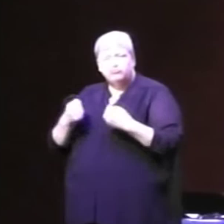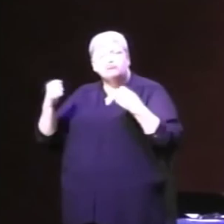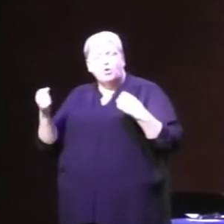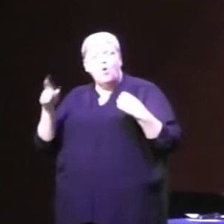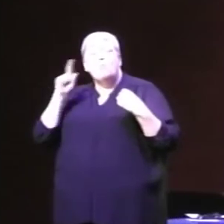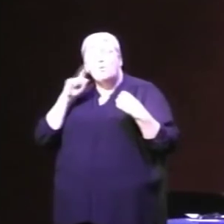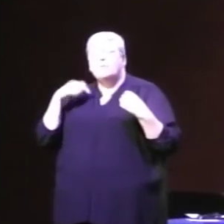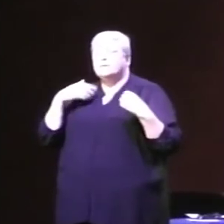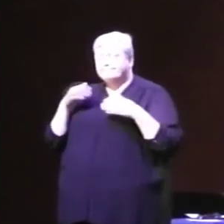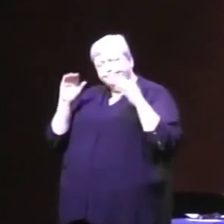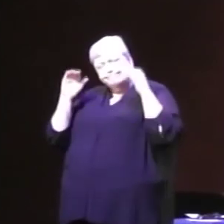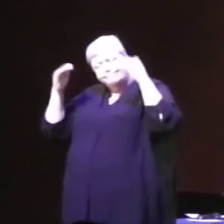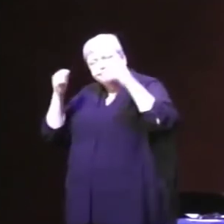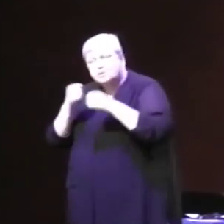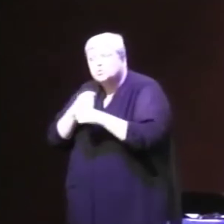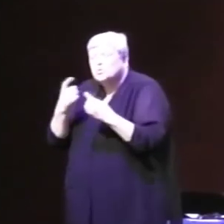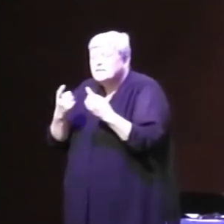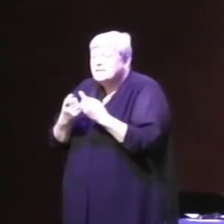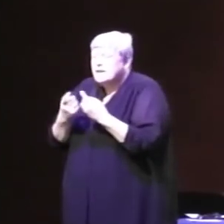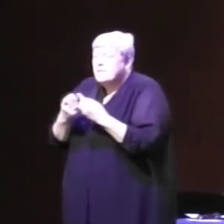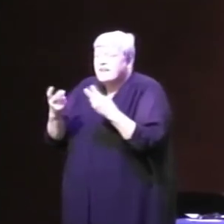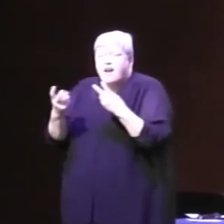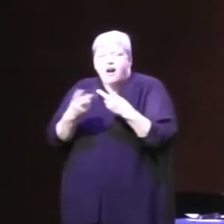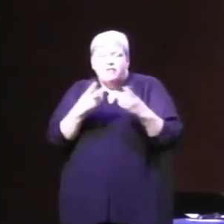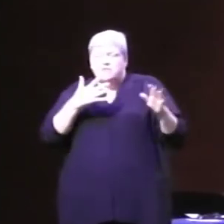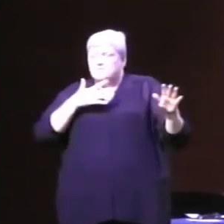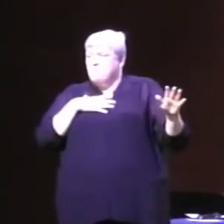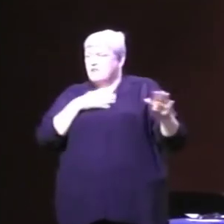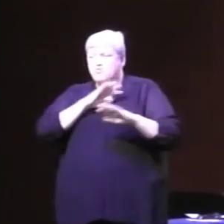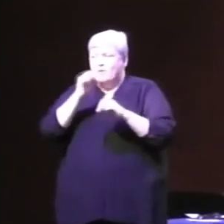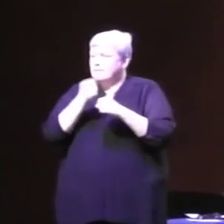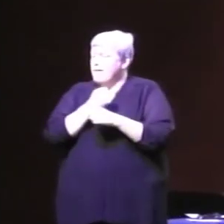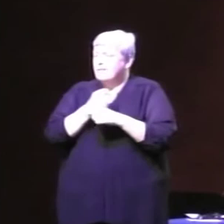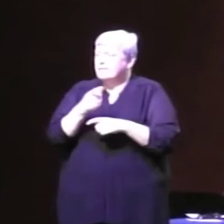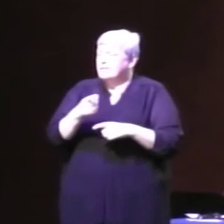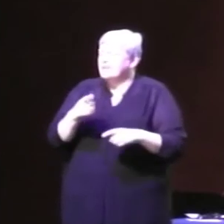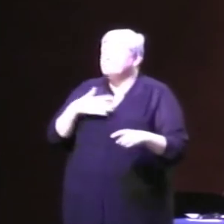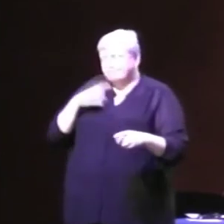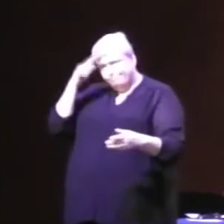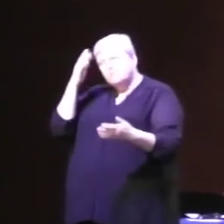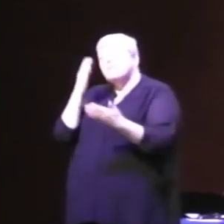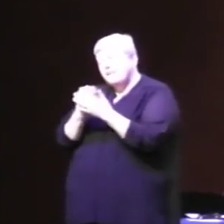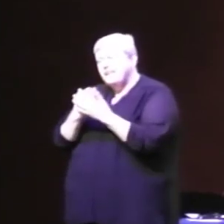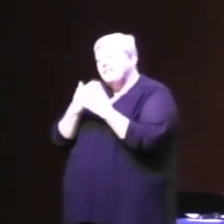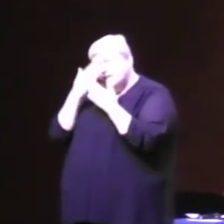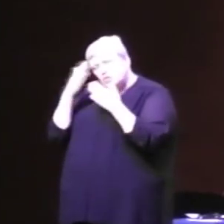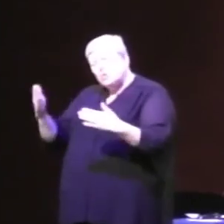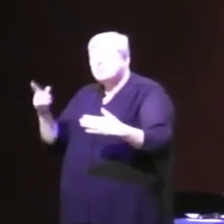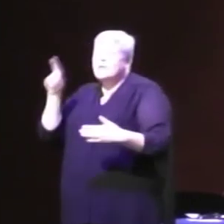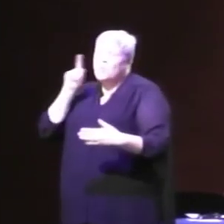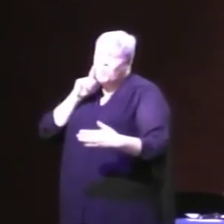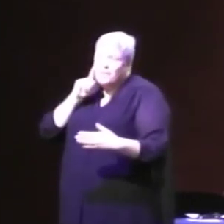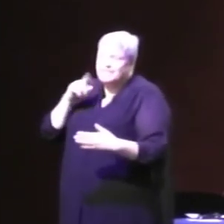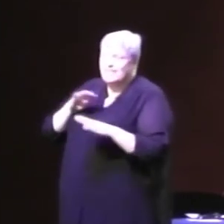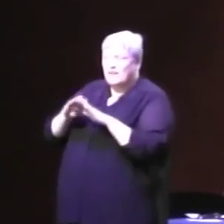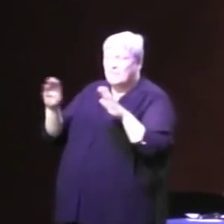woman determined to do something others are determined not be done. It is a saying that I truly believe reflects the STC's Women's Committee, as